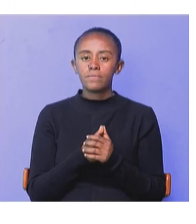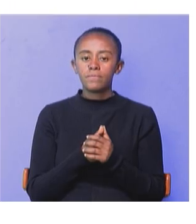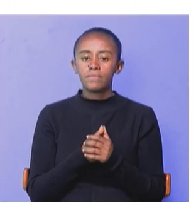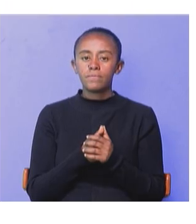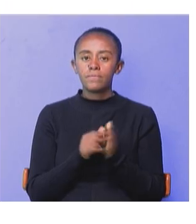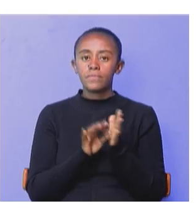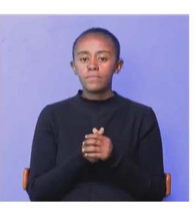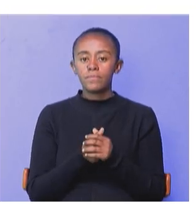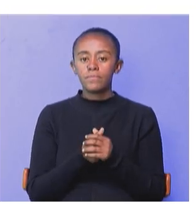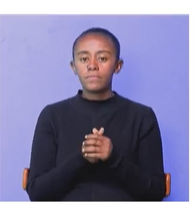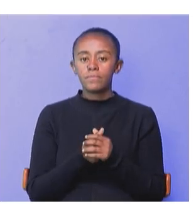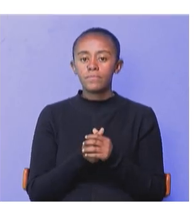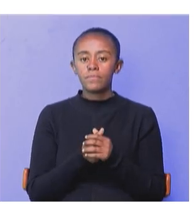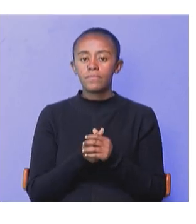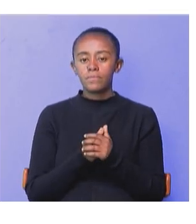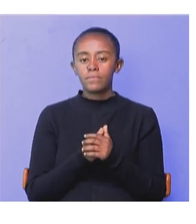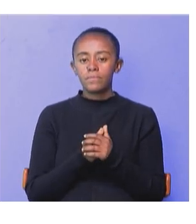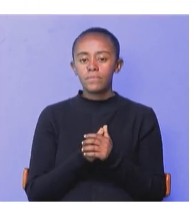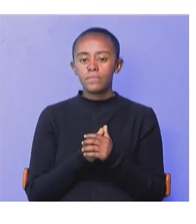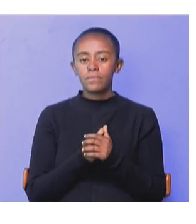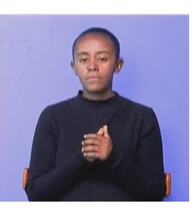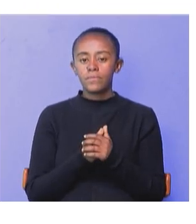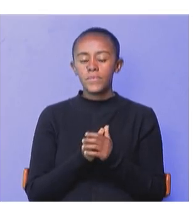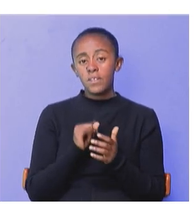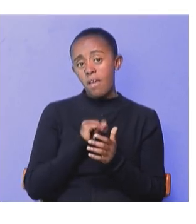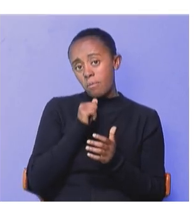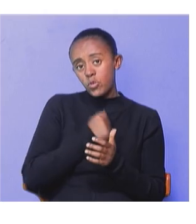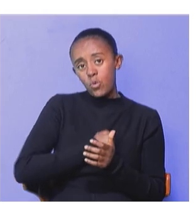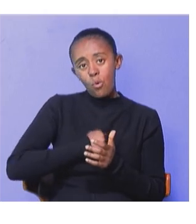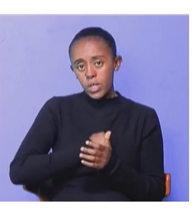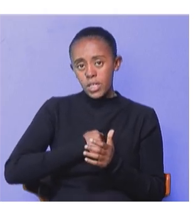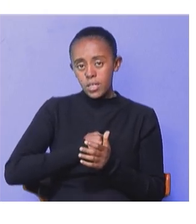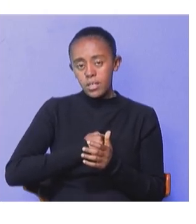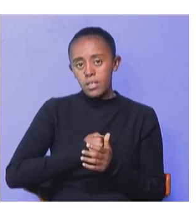number two, I am sorry,